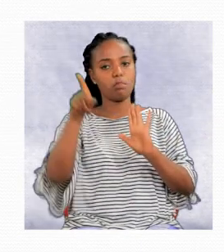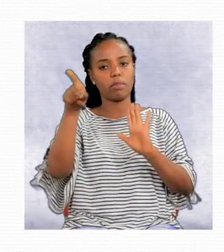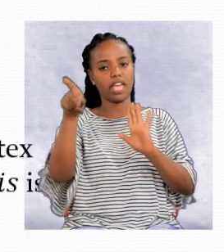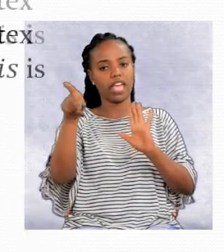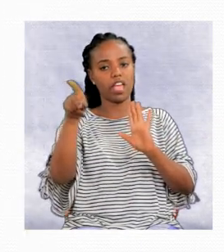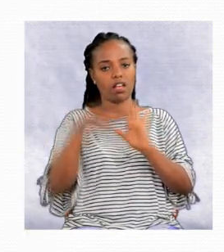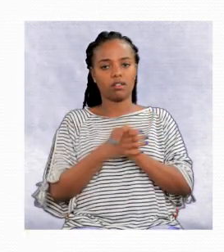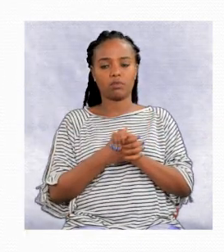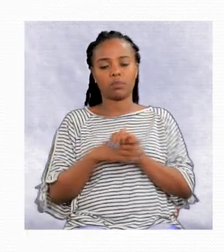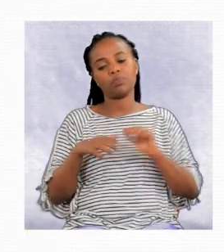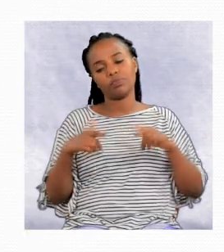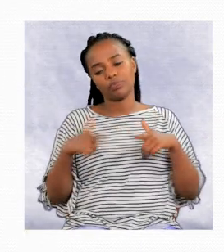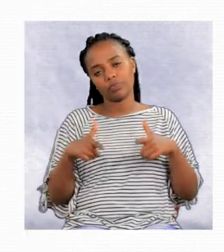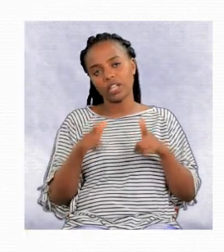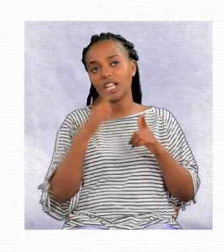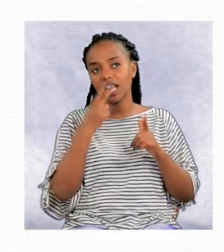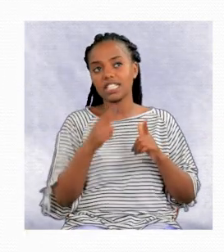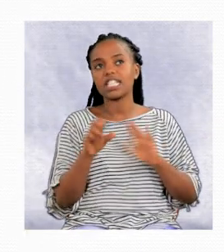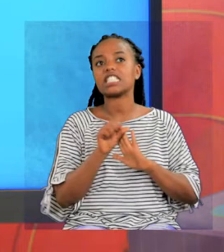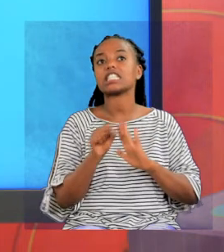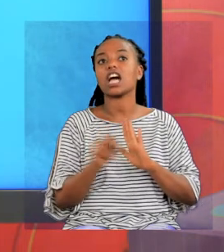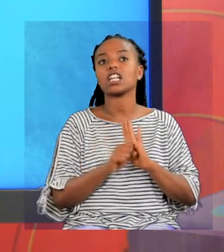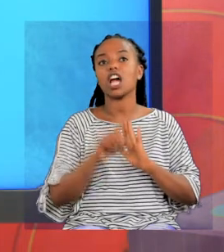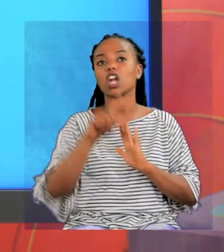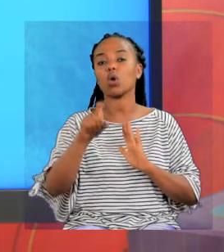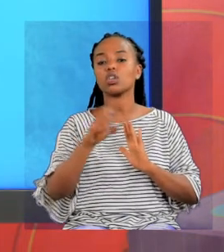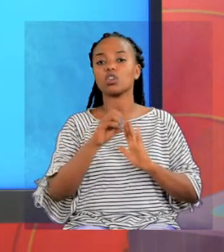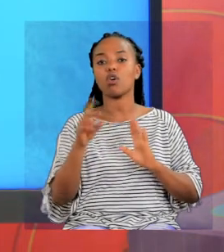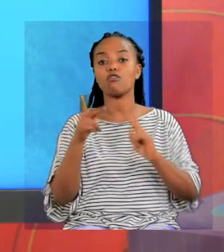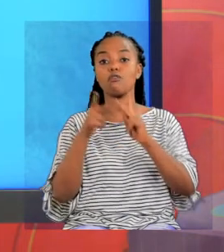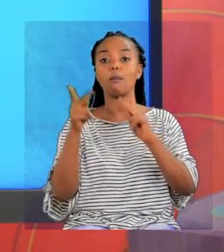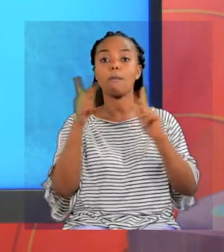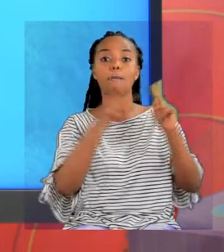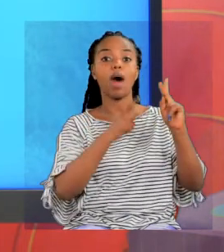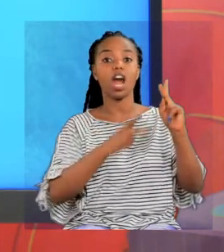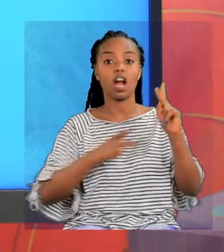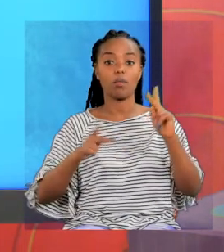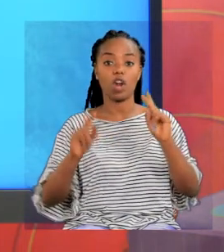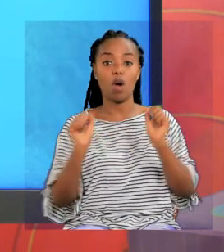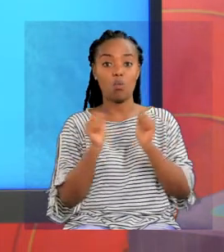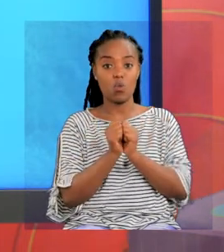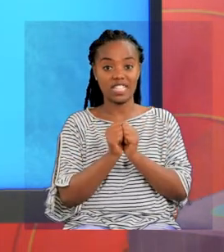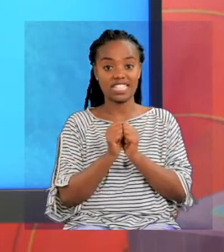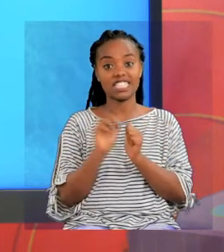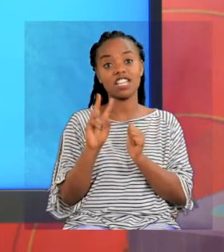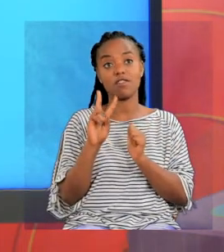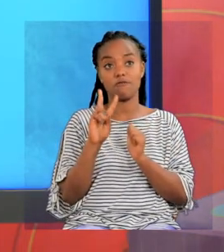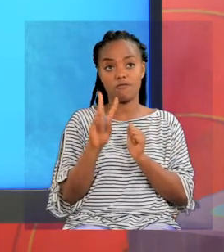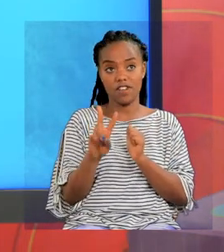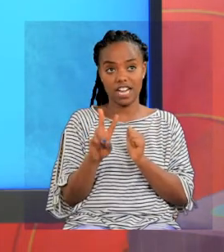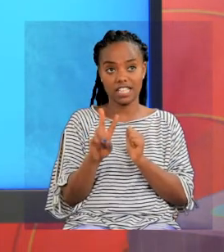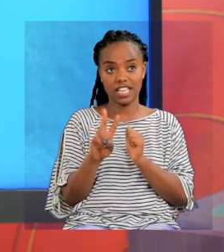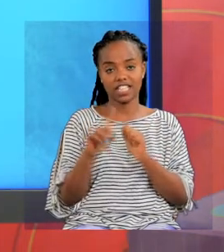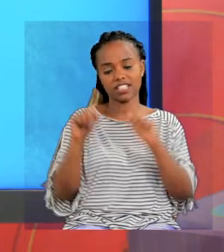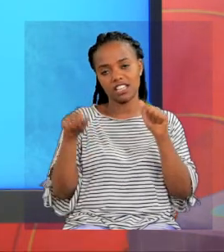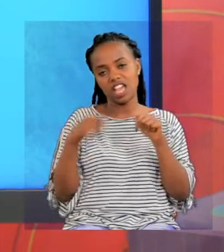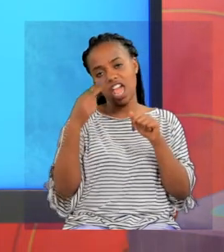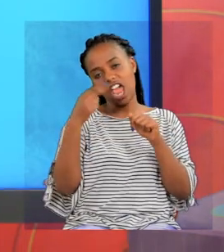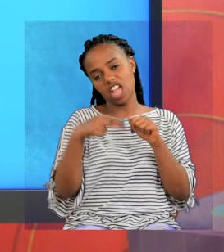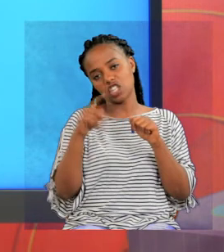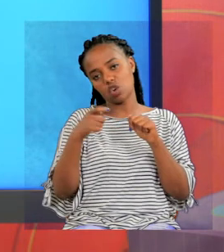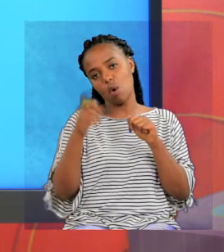Now let's see the standard equation of a parabola with vertex h,